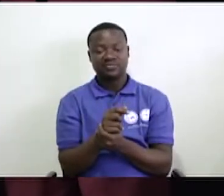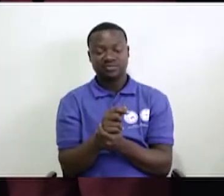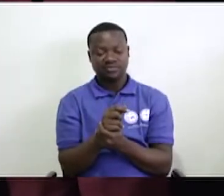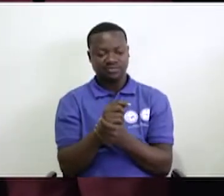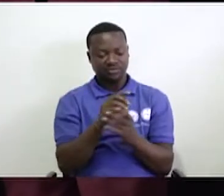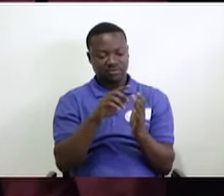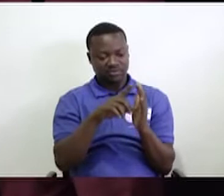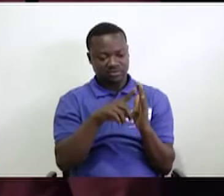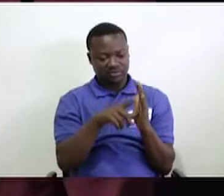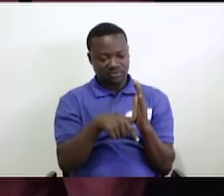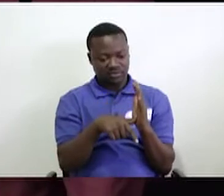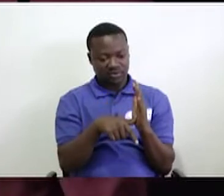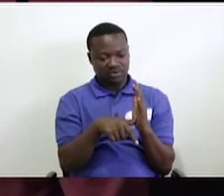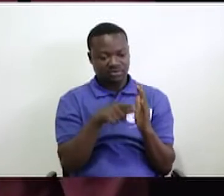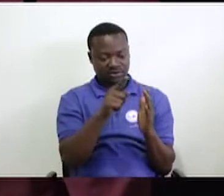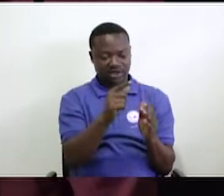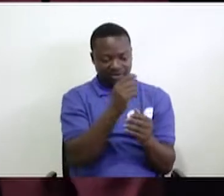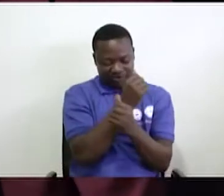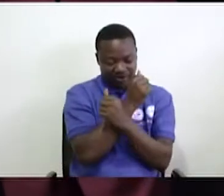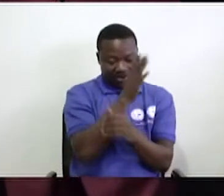this loving, tolerating